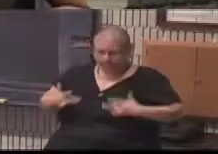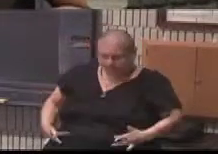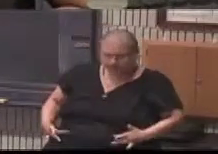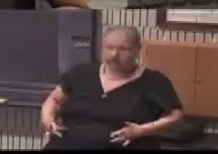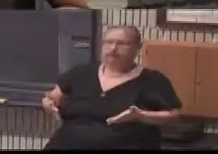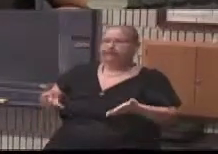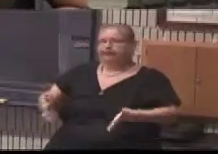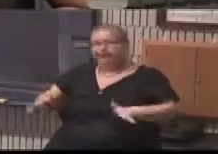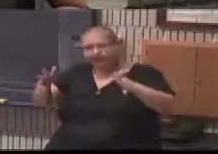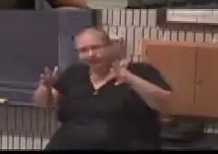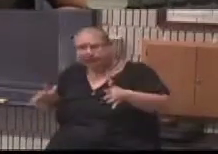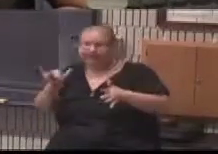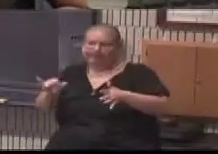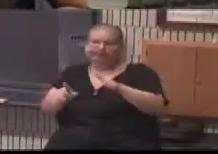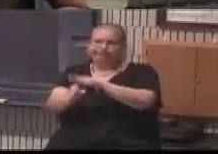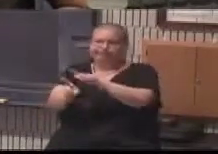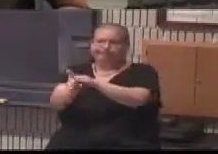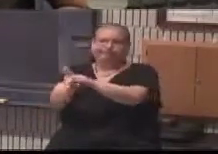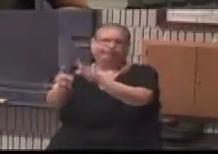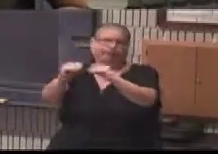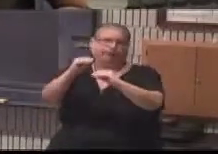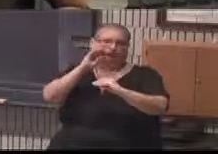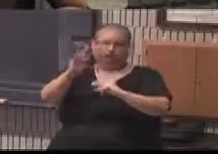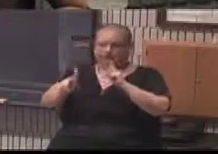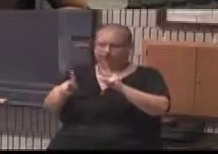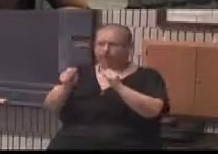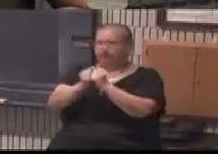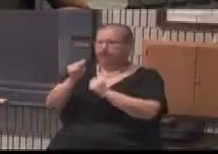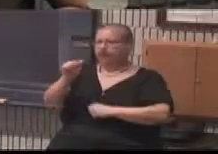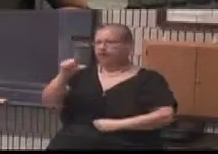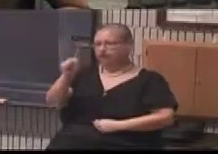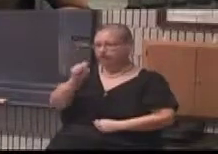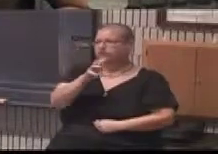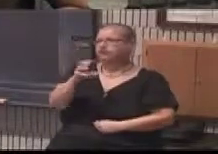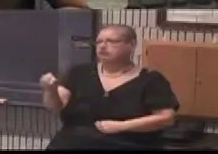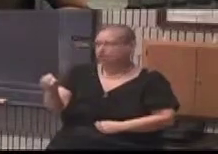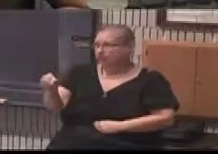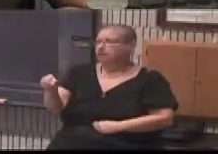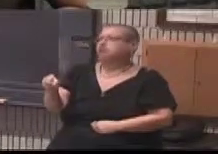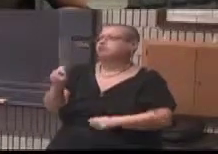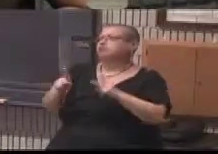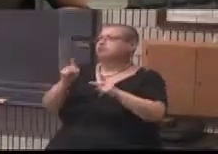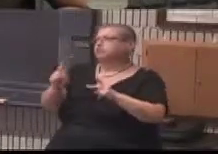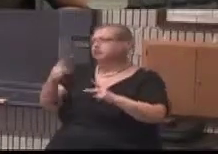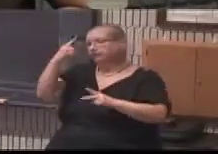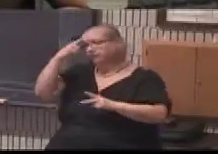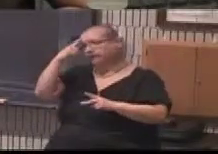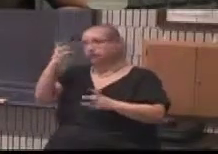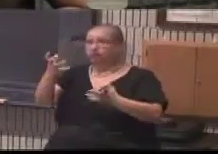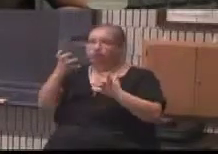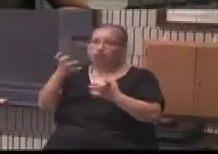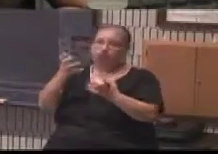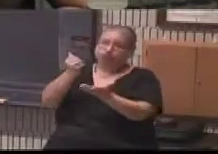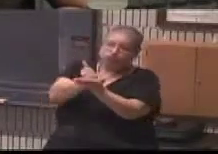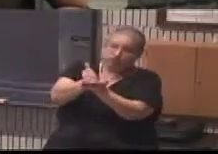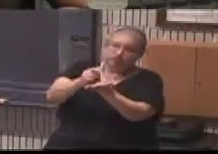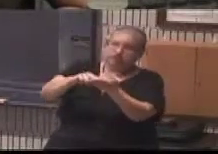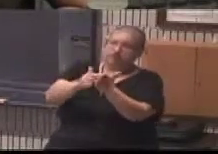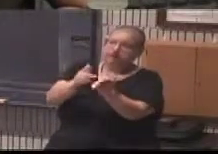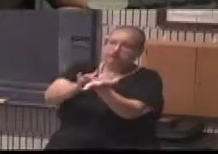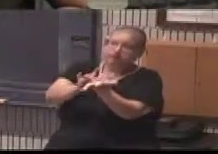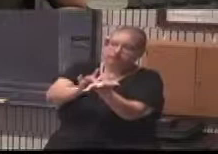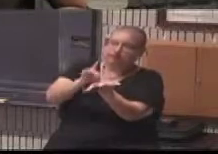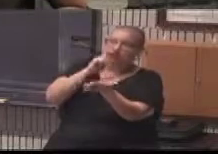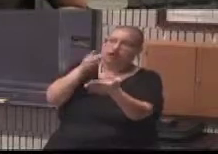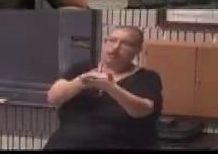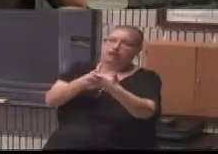more common with people with ALS. People often have to decide if they want to have treatment, an anti-anxiety or anti-depression medication